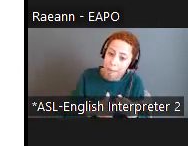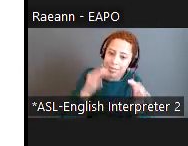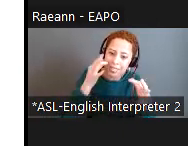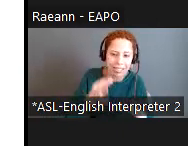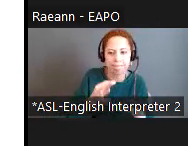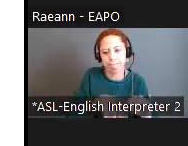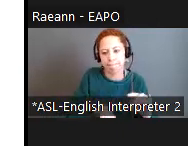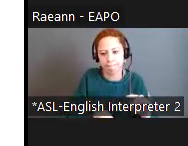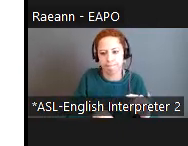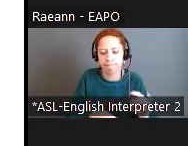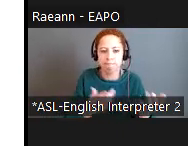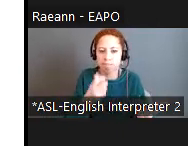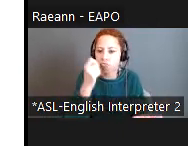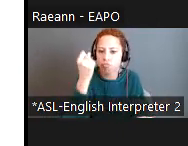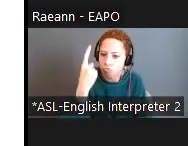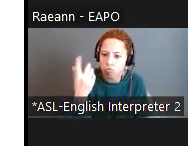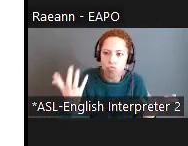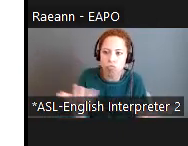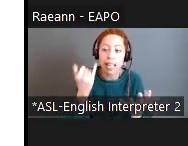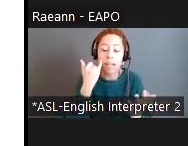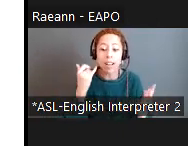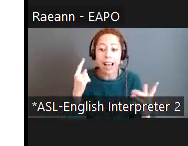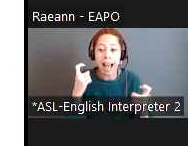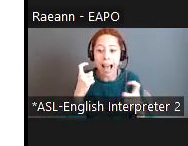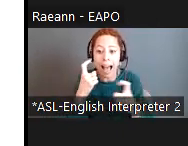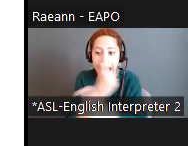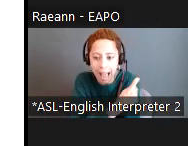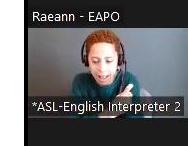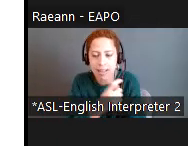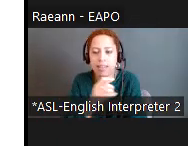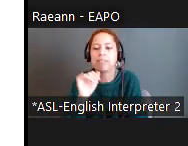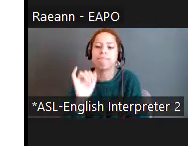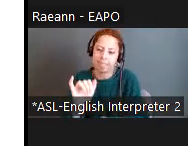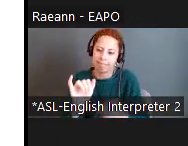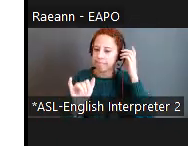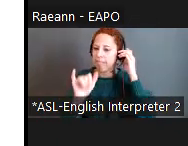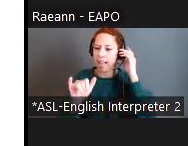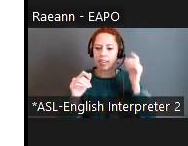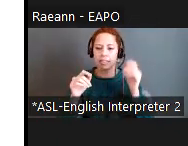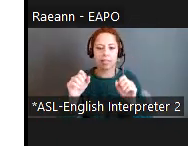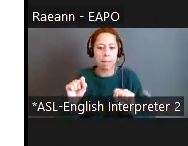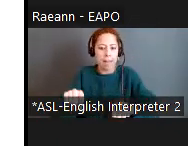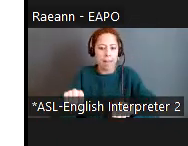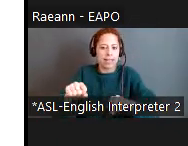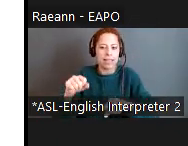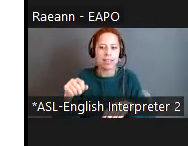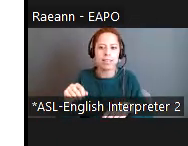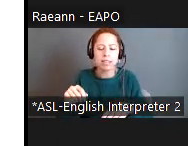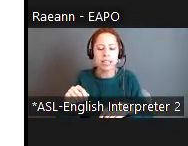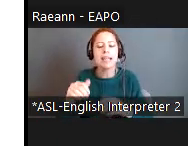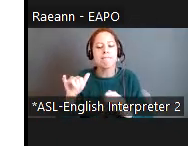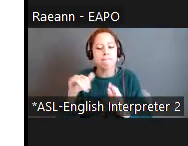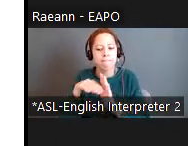areas. And usually as decisions get more complicated, that's where we see capacity fluctuating or starting to